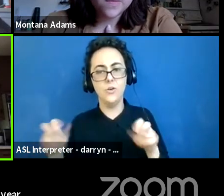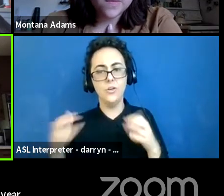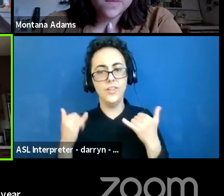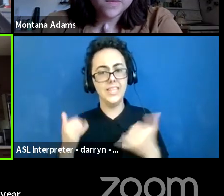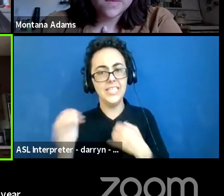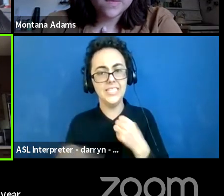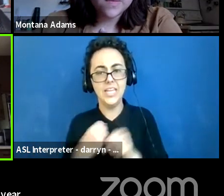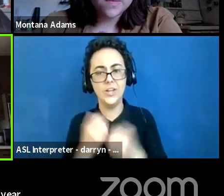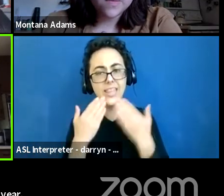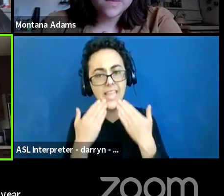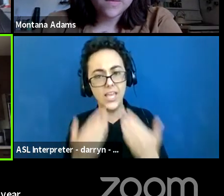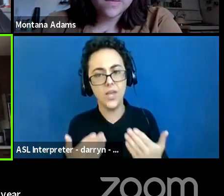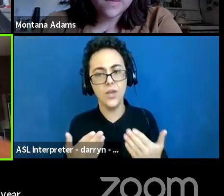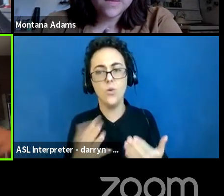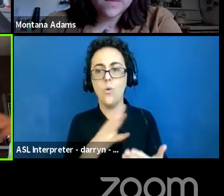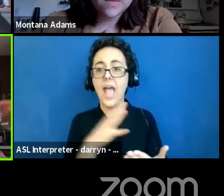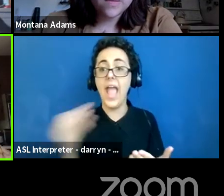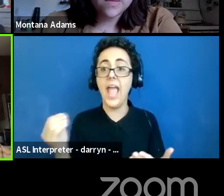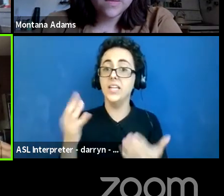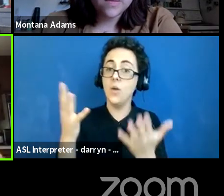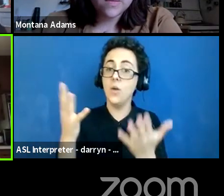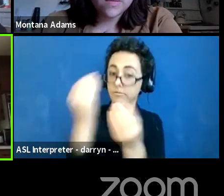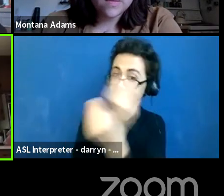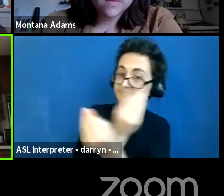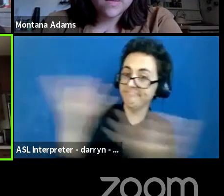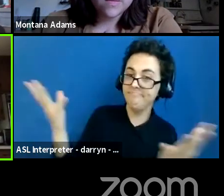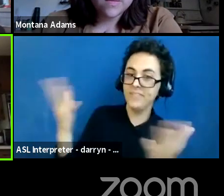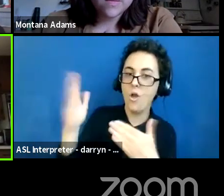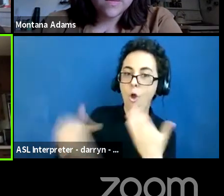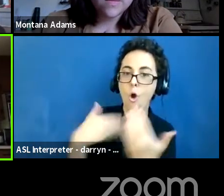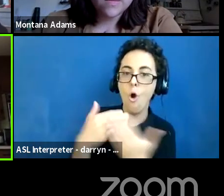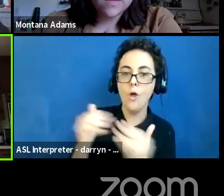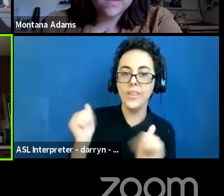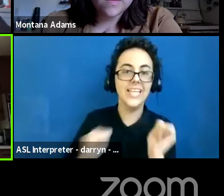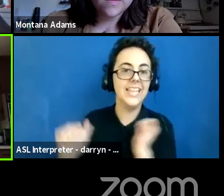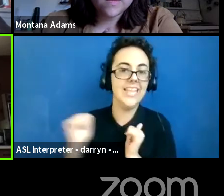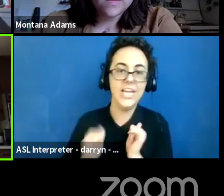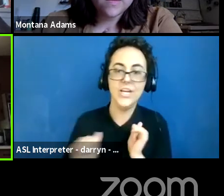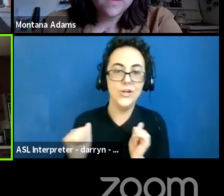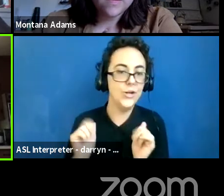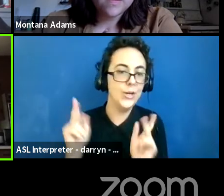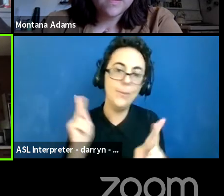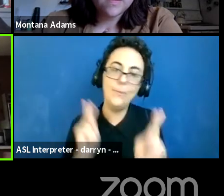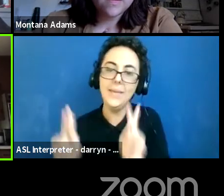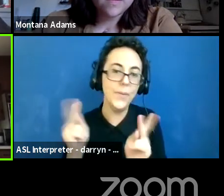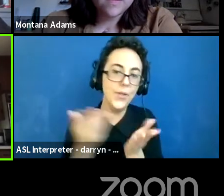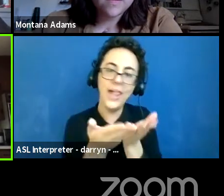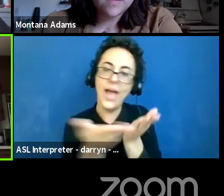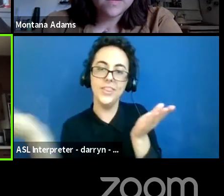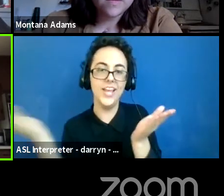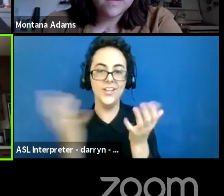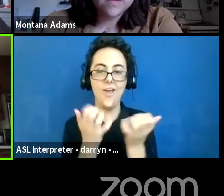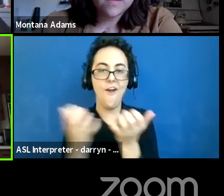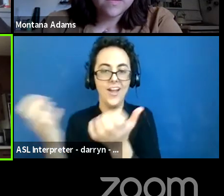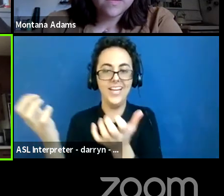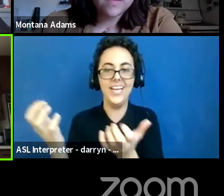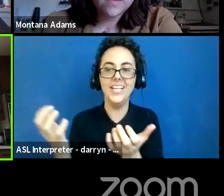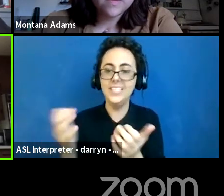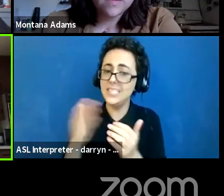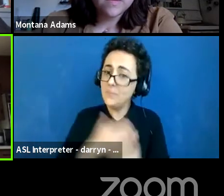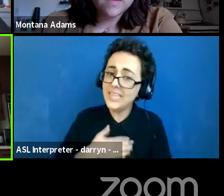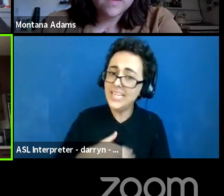the theater people out there on this call, please continue to keep doing the